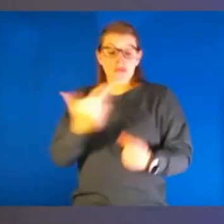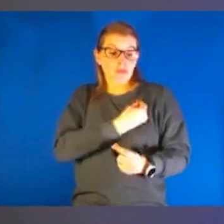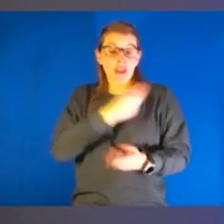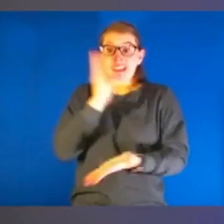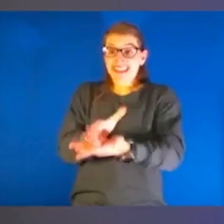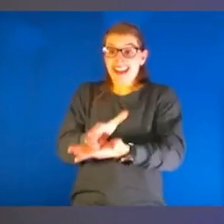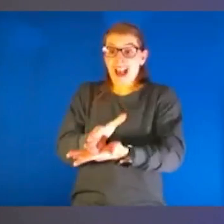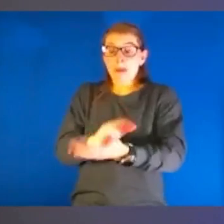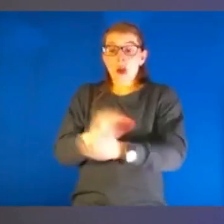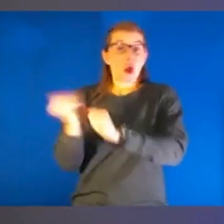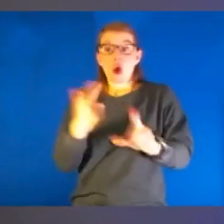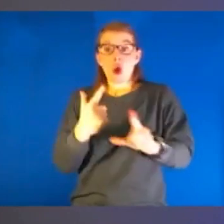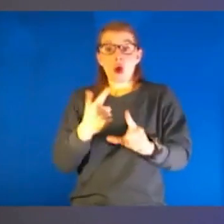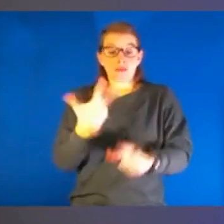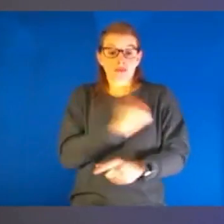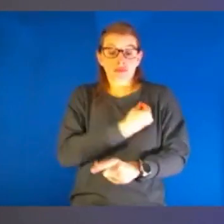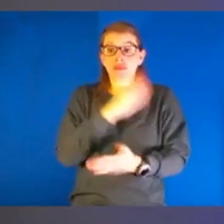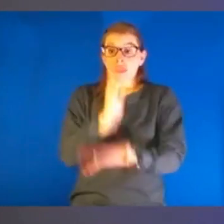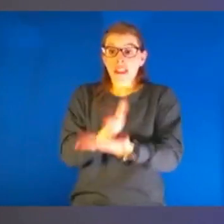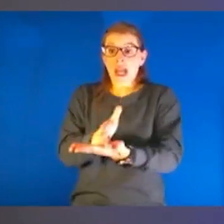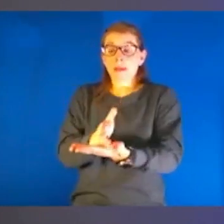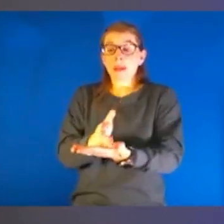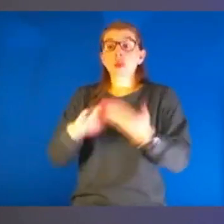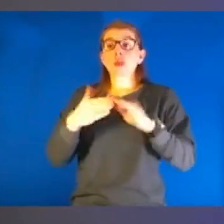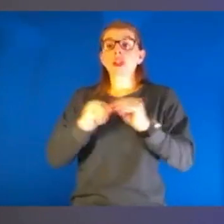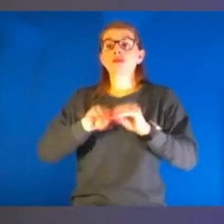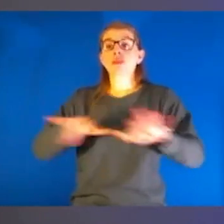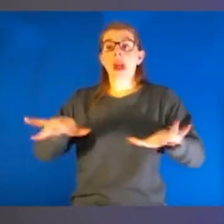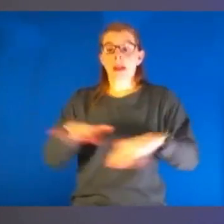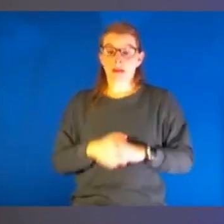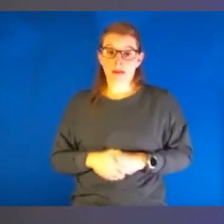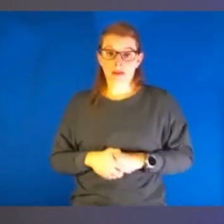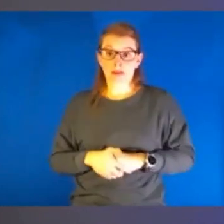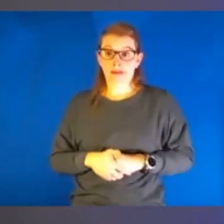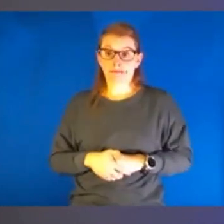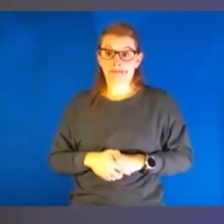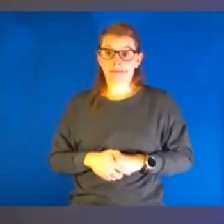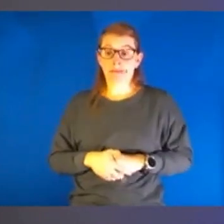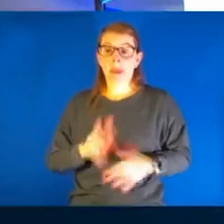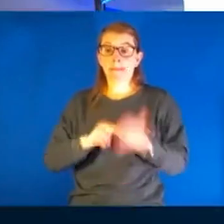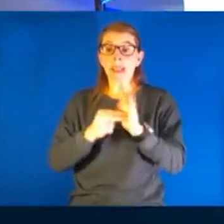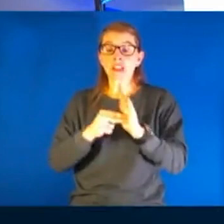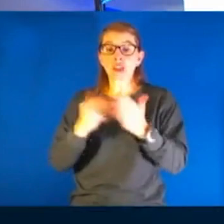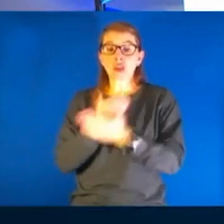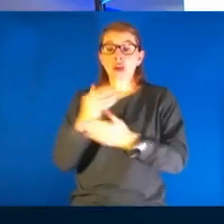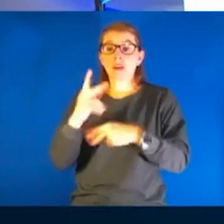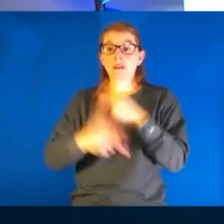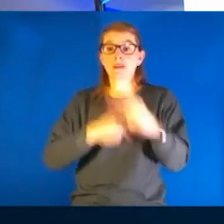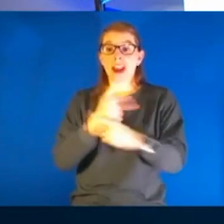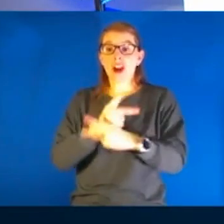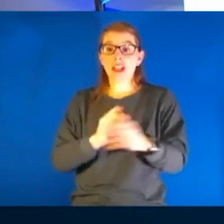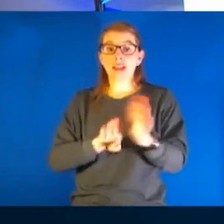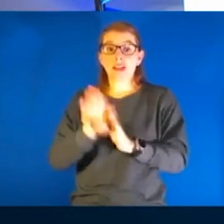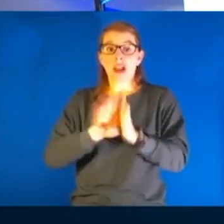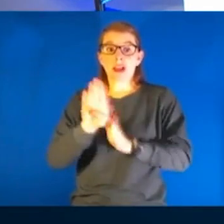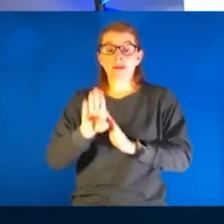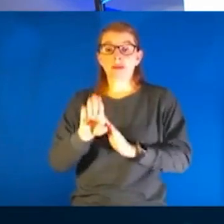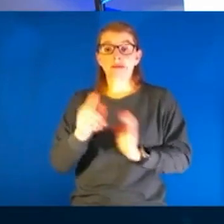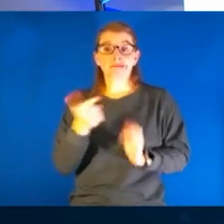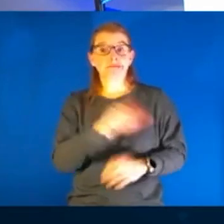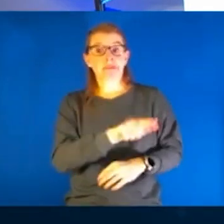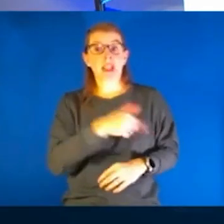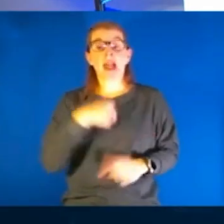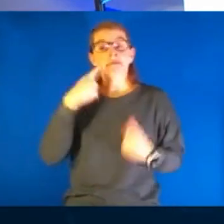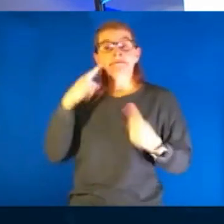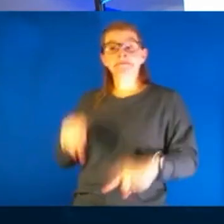the spread within the community and reduce the likelihood of continued variants. Dr. Clough. I would agree. I think vaccination is